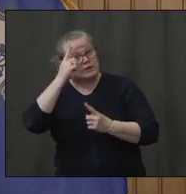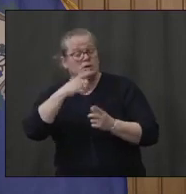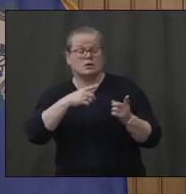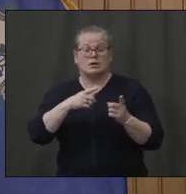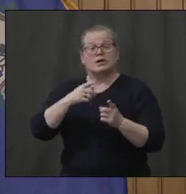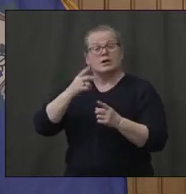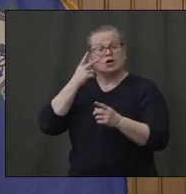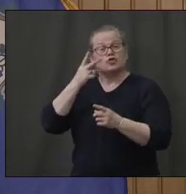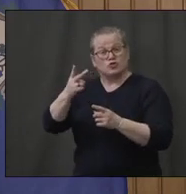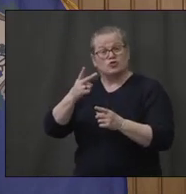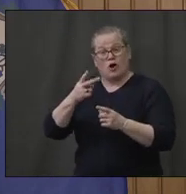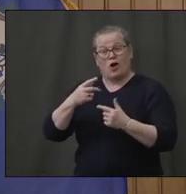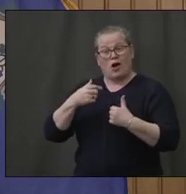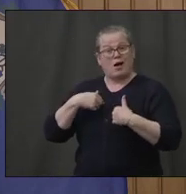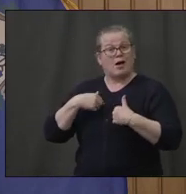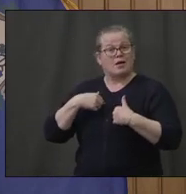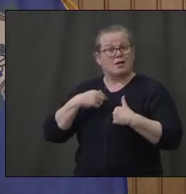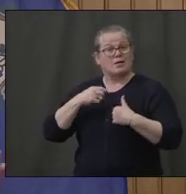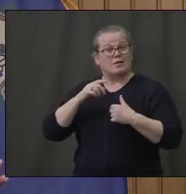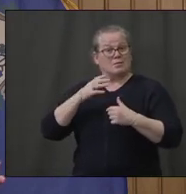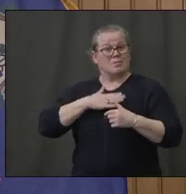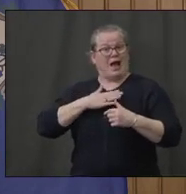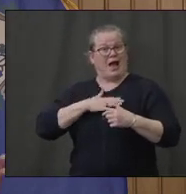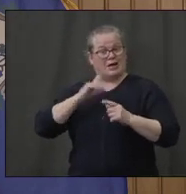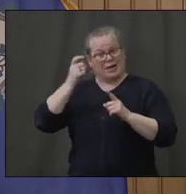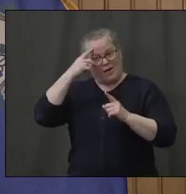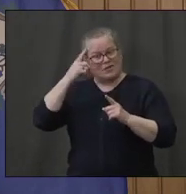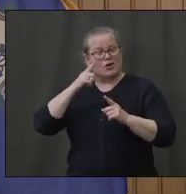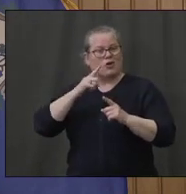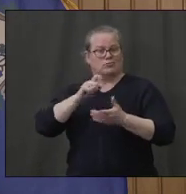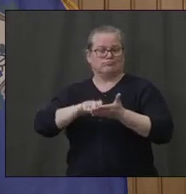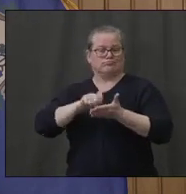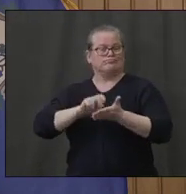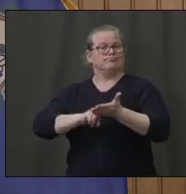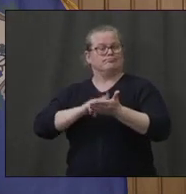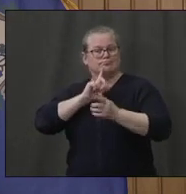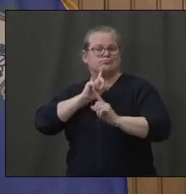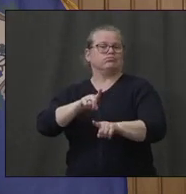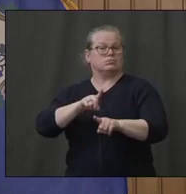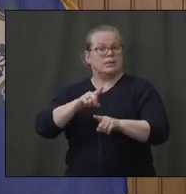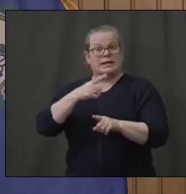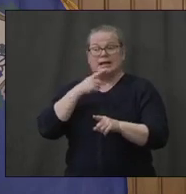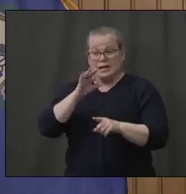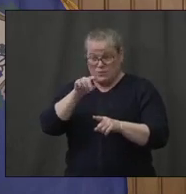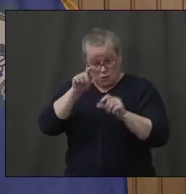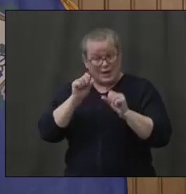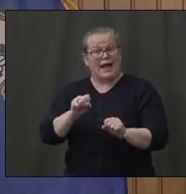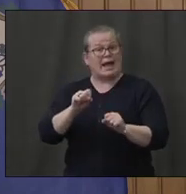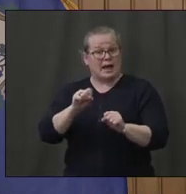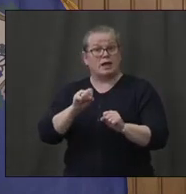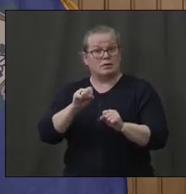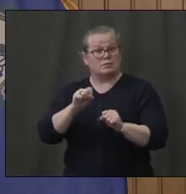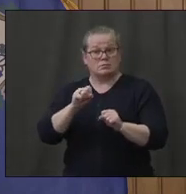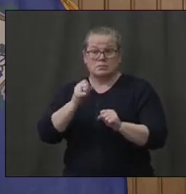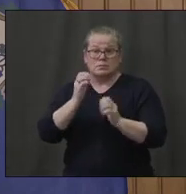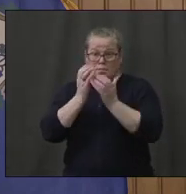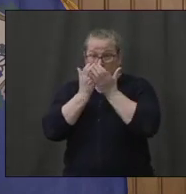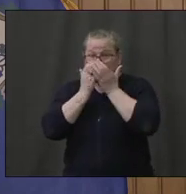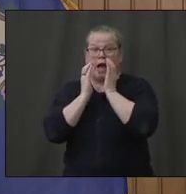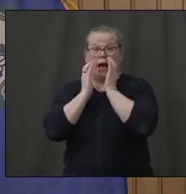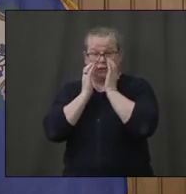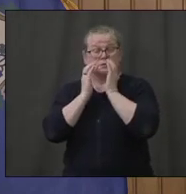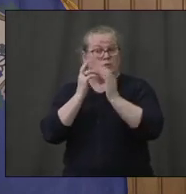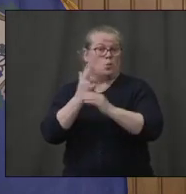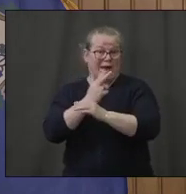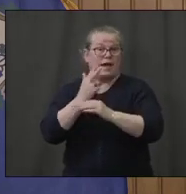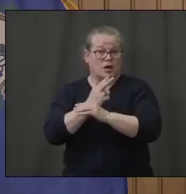probably should use a mask if you're in a forward-facing job at, say, a big retail establishment. I was talking to one of the major factories that are still